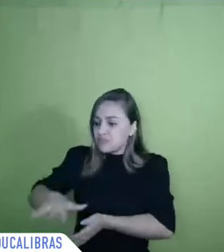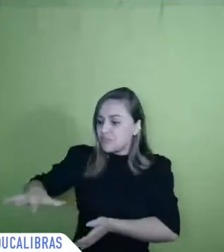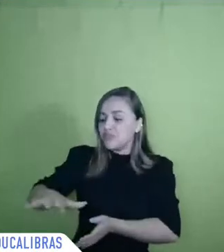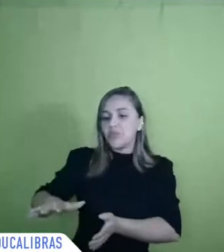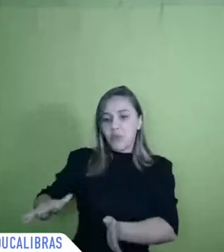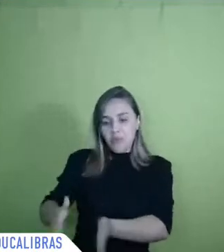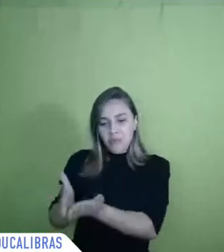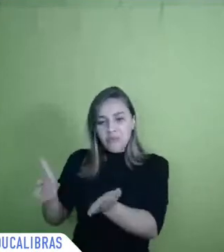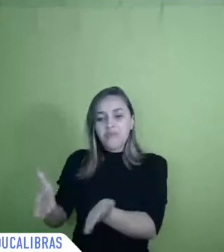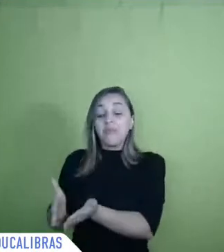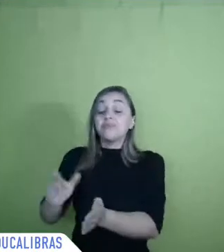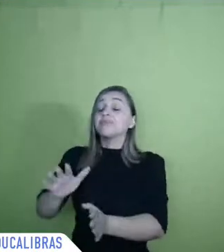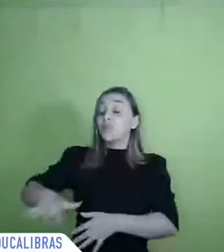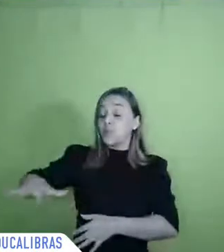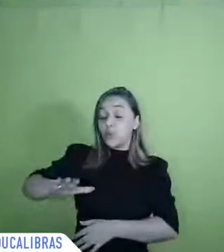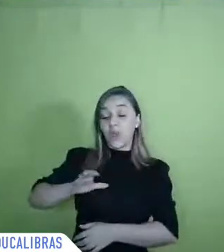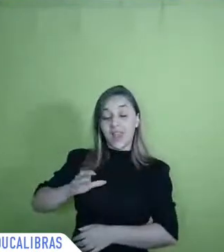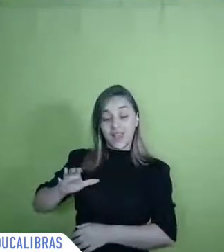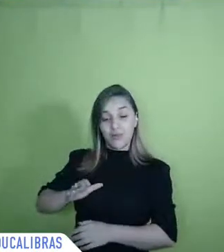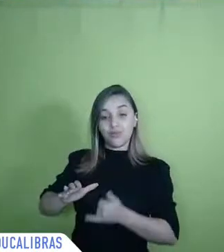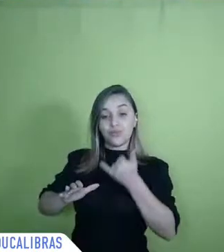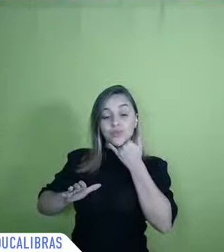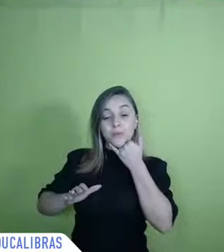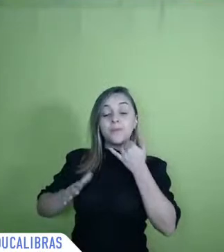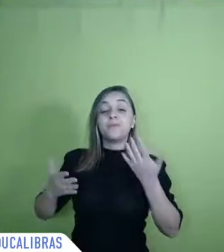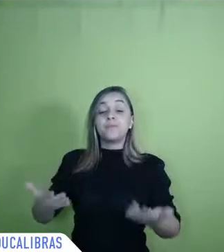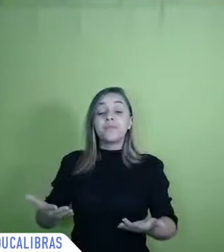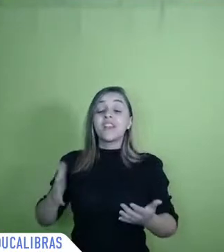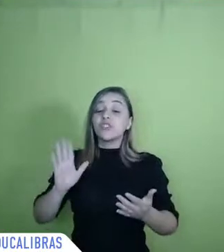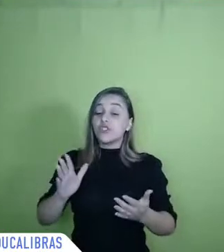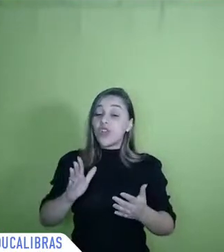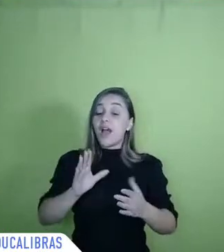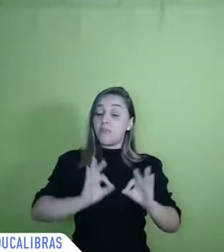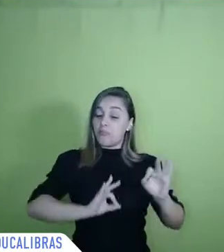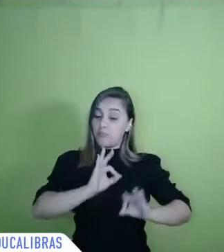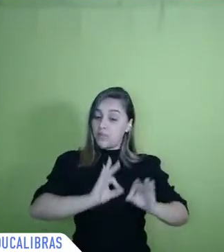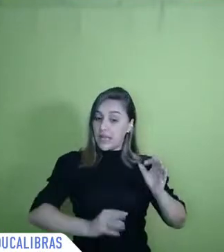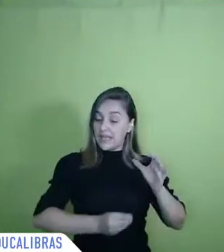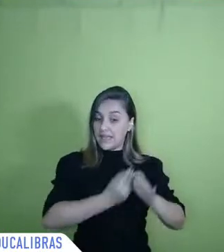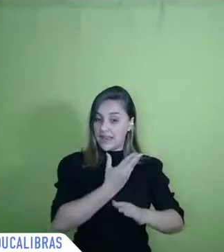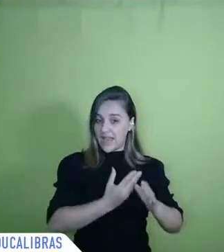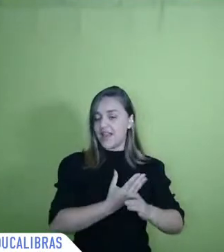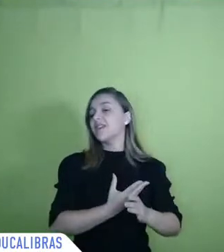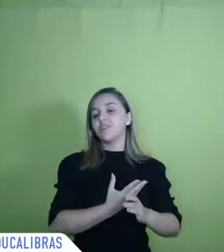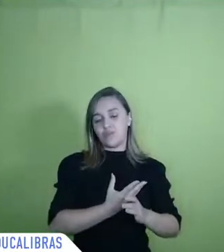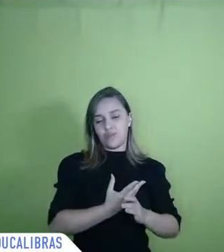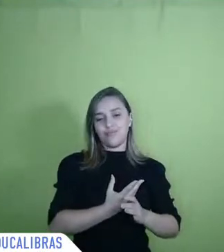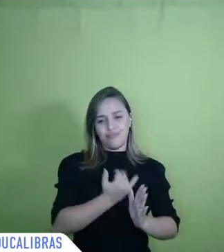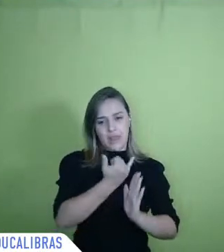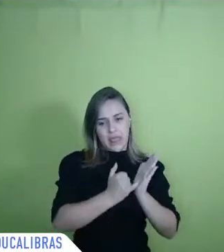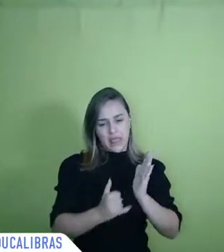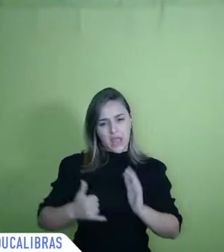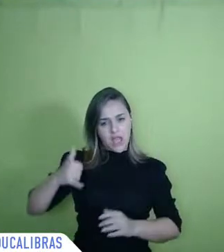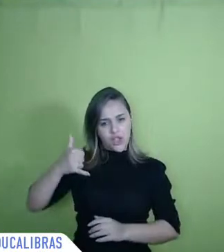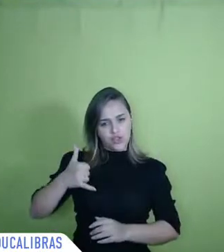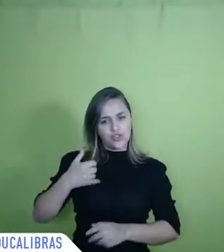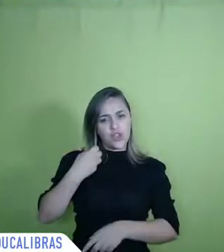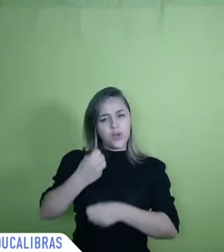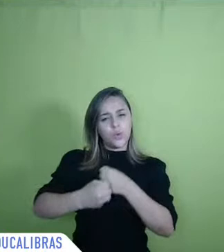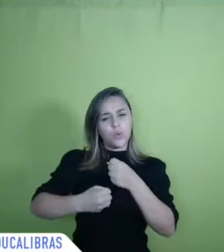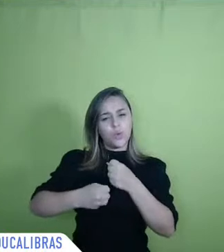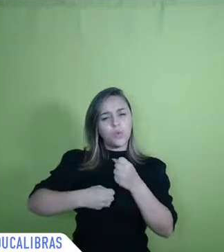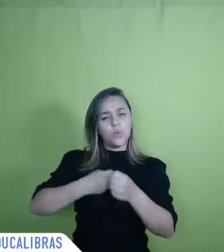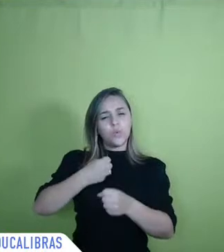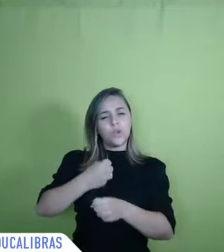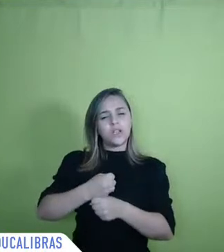all the way to today. And again, you see an evolution in waves, very similar to the evolution of inequality itself. So, for example, between